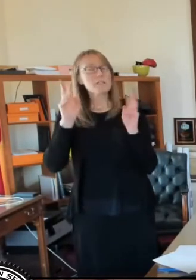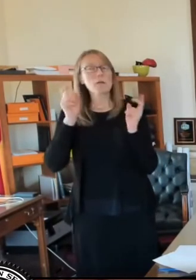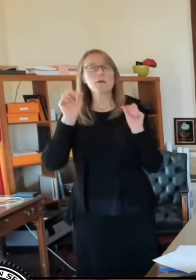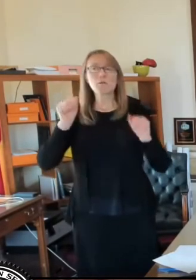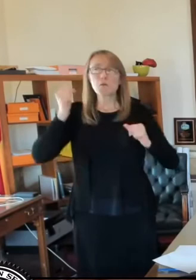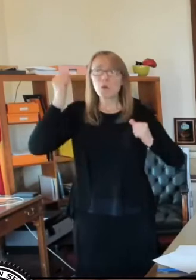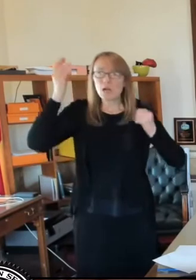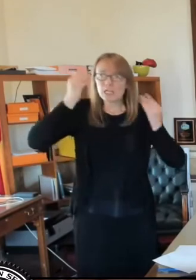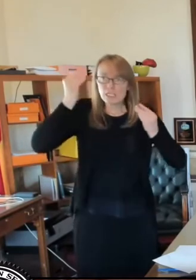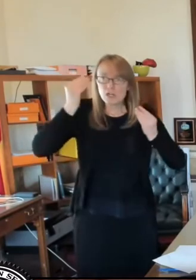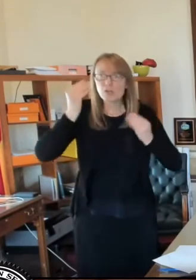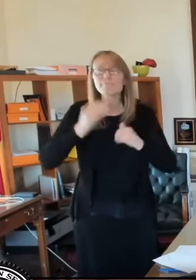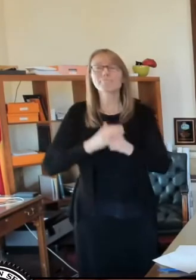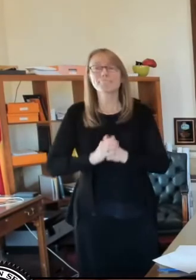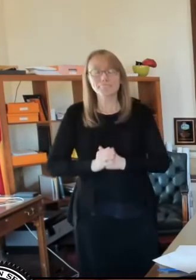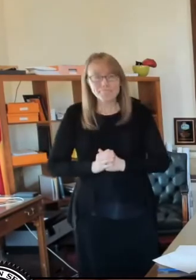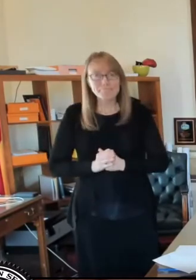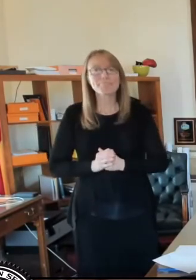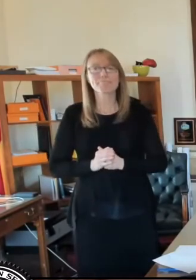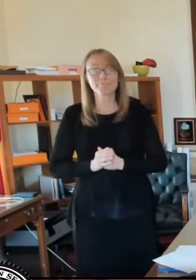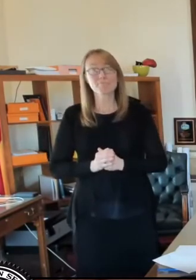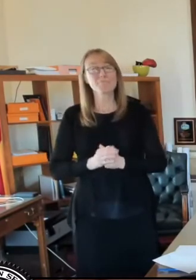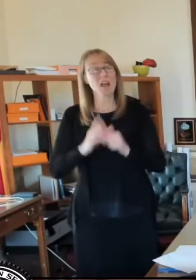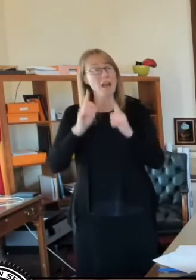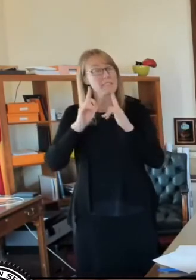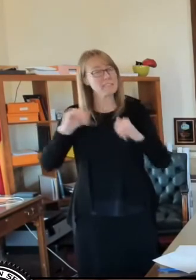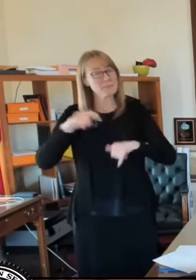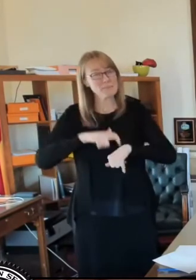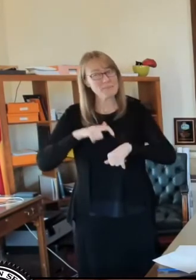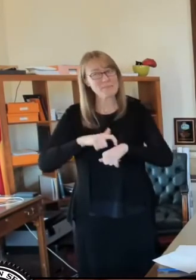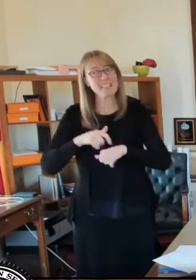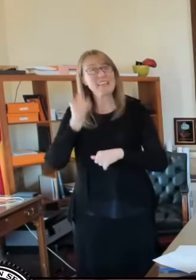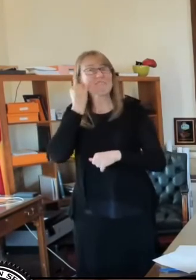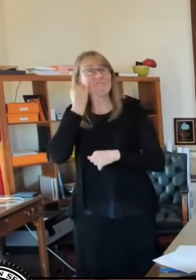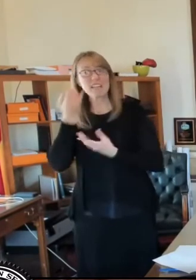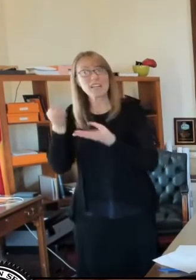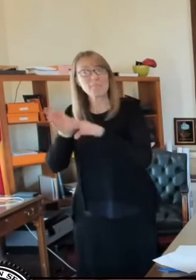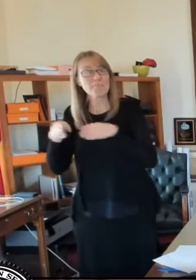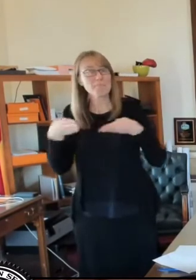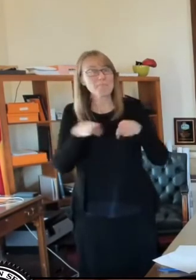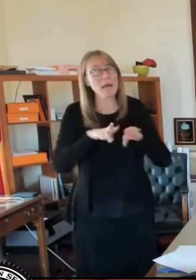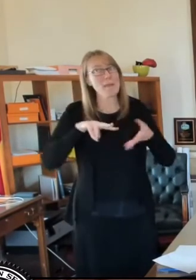And, you know, we're trying to take a very balanced approach to this.